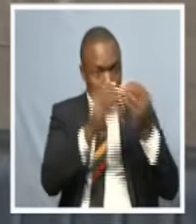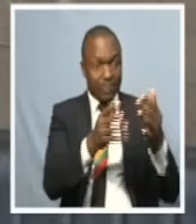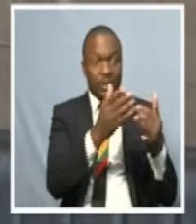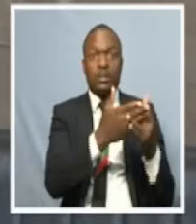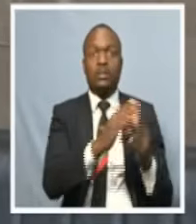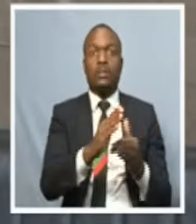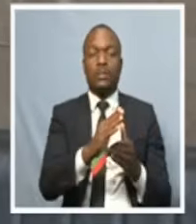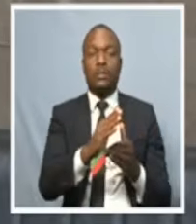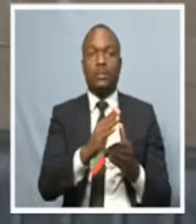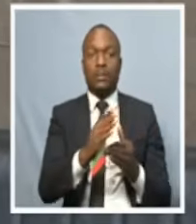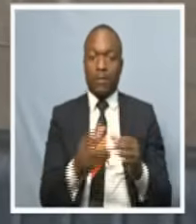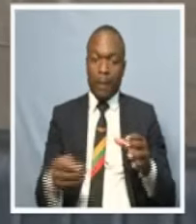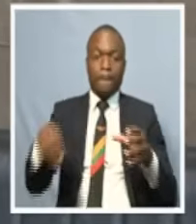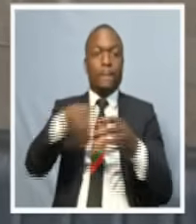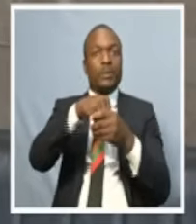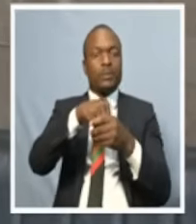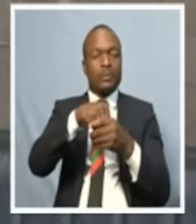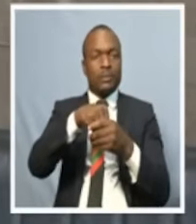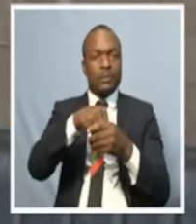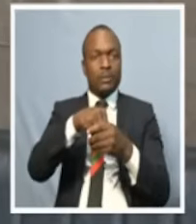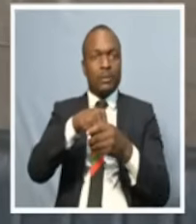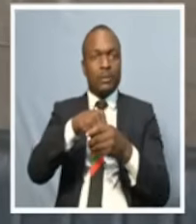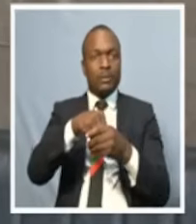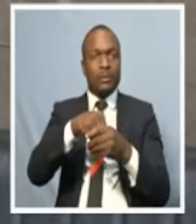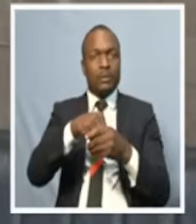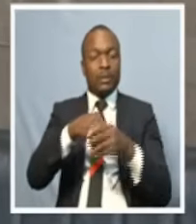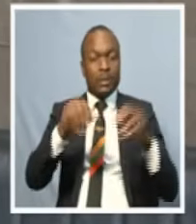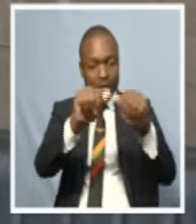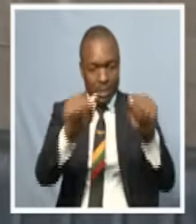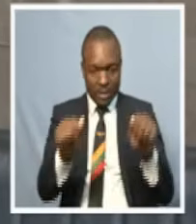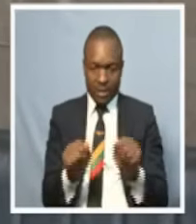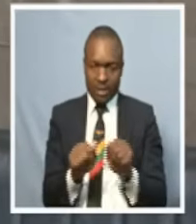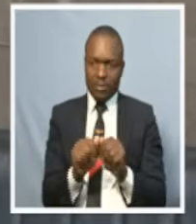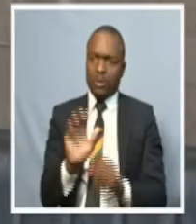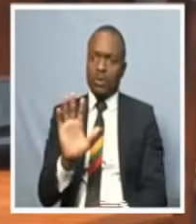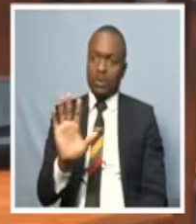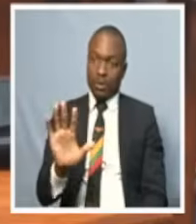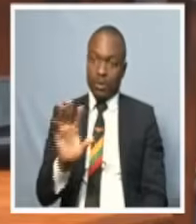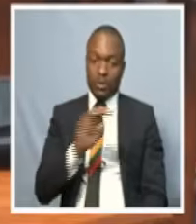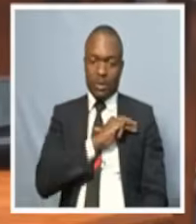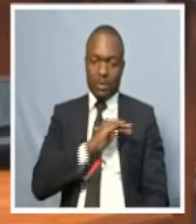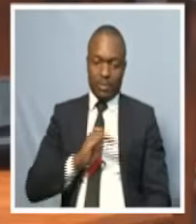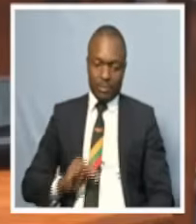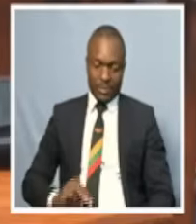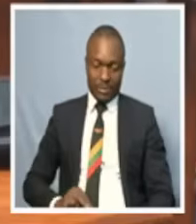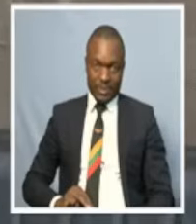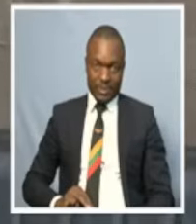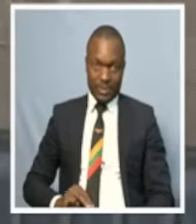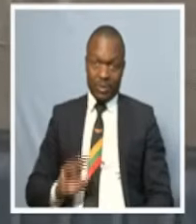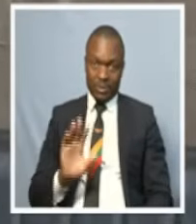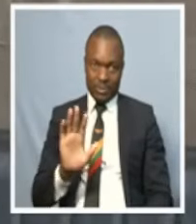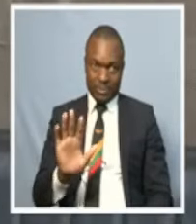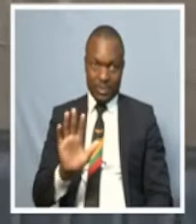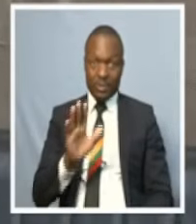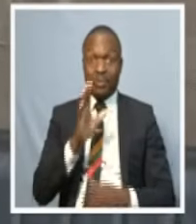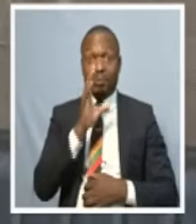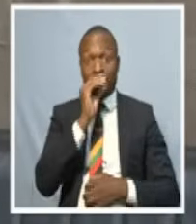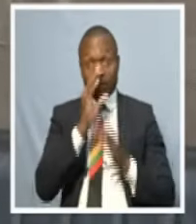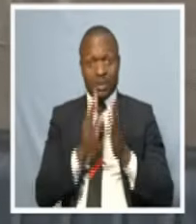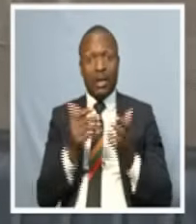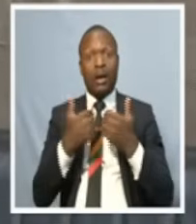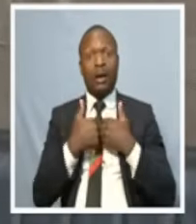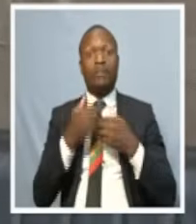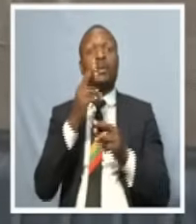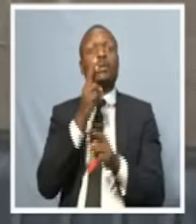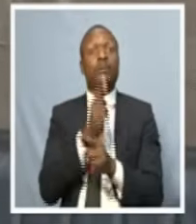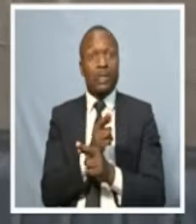share, taking into account demographic. Order, Honorable Member for Shiwangandu. Madam Speaker, I've got a